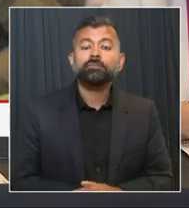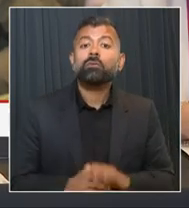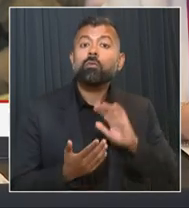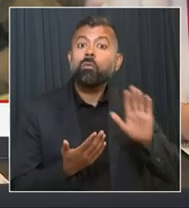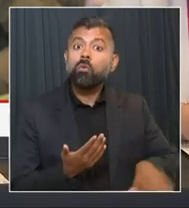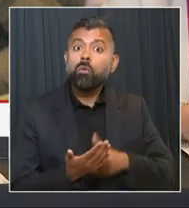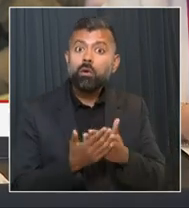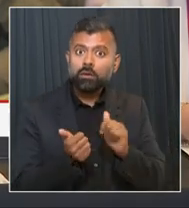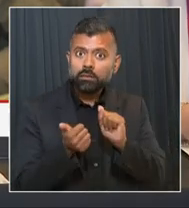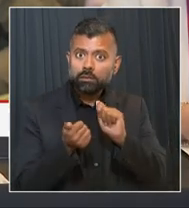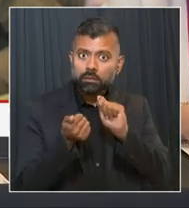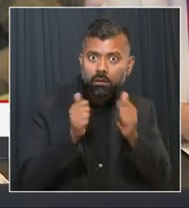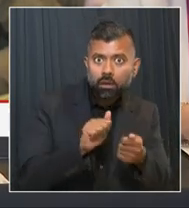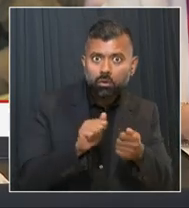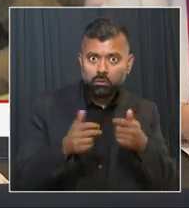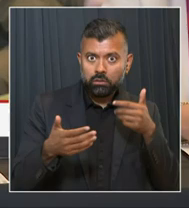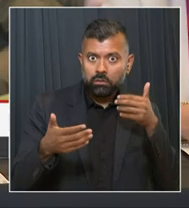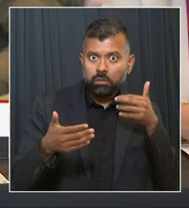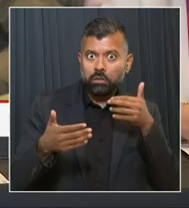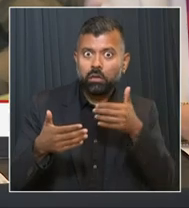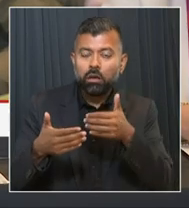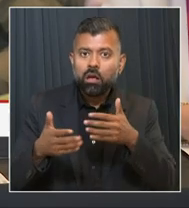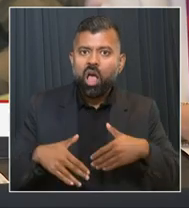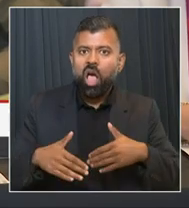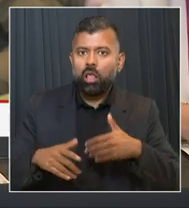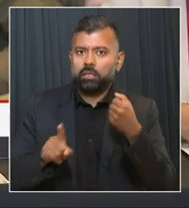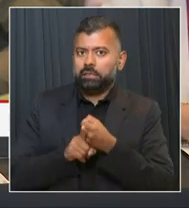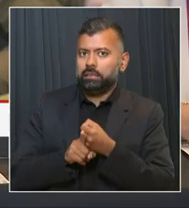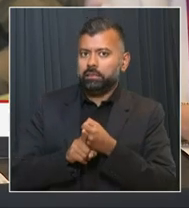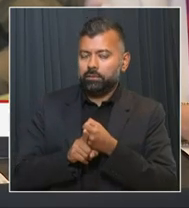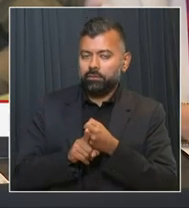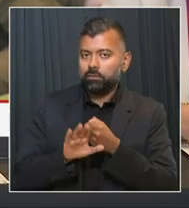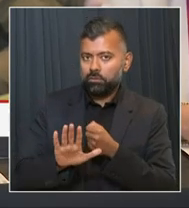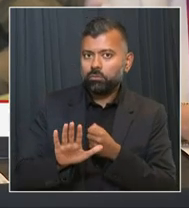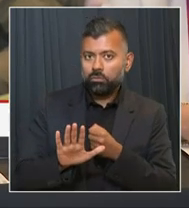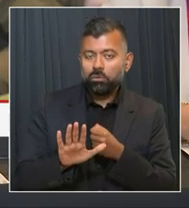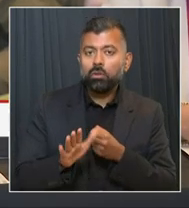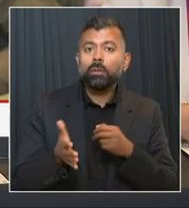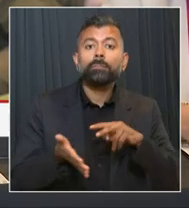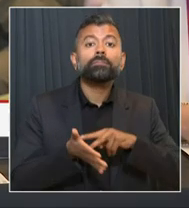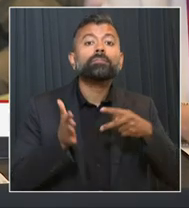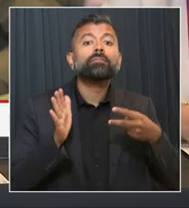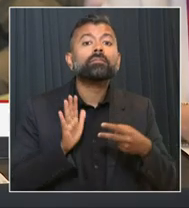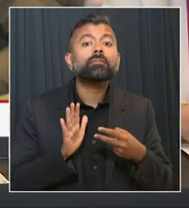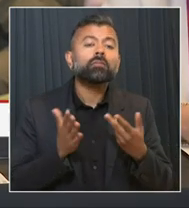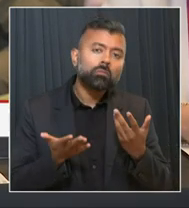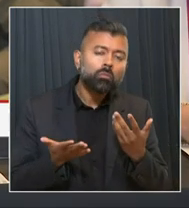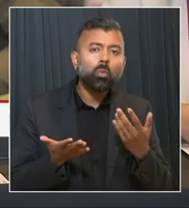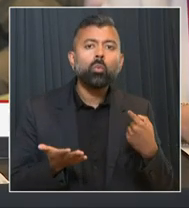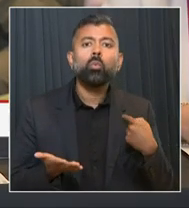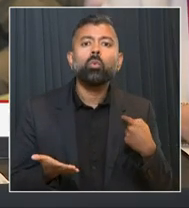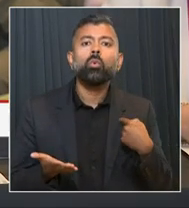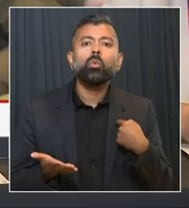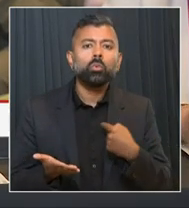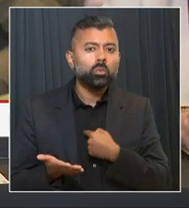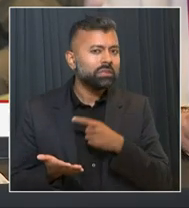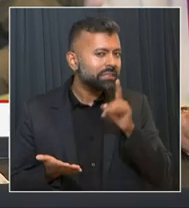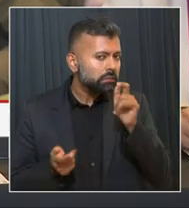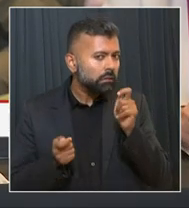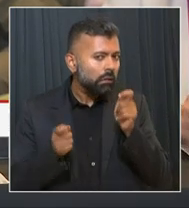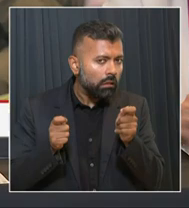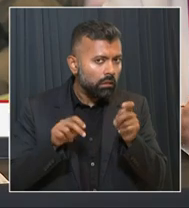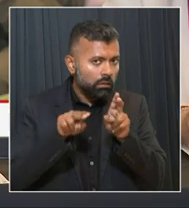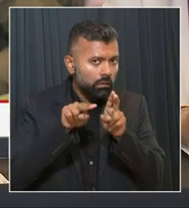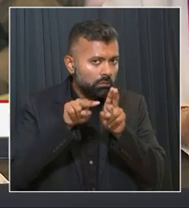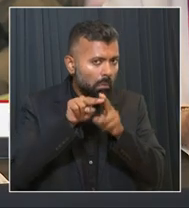we've started, and we started this year, and we think that is a very important signal to businesses that